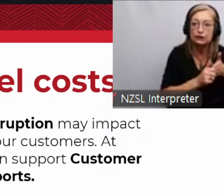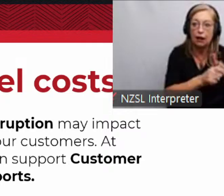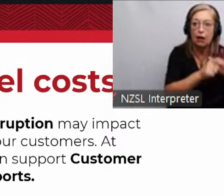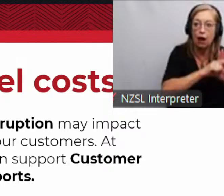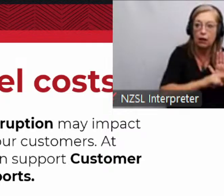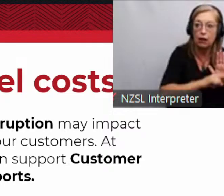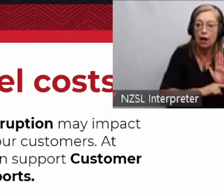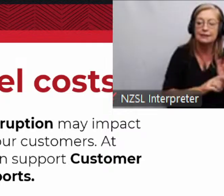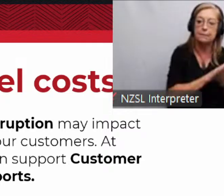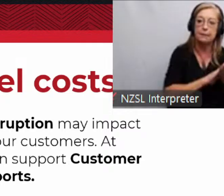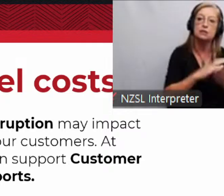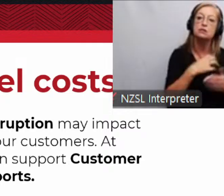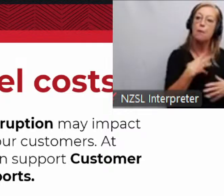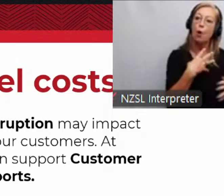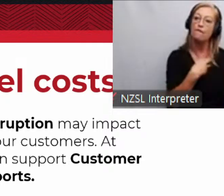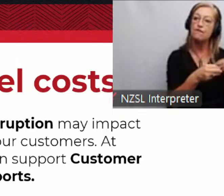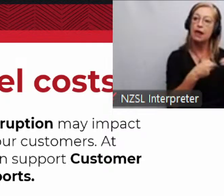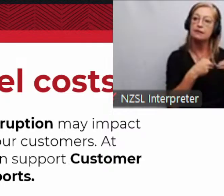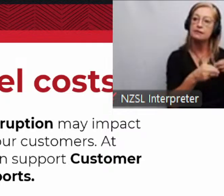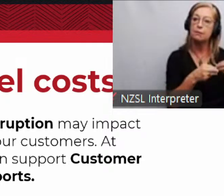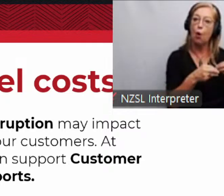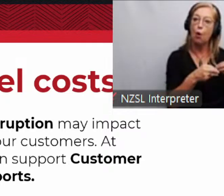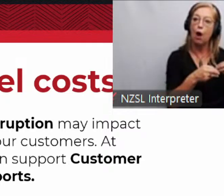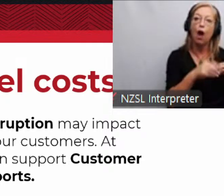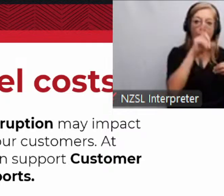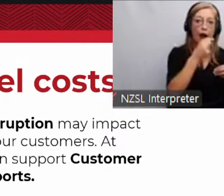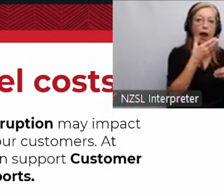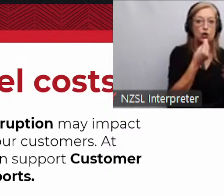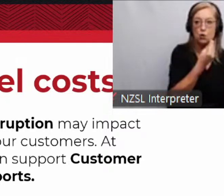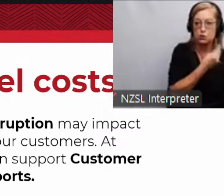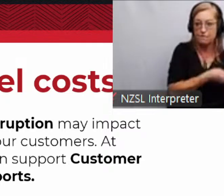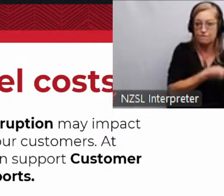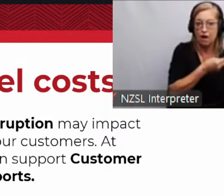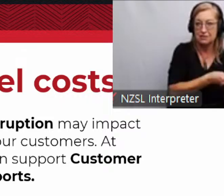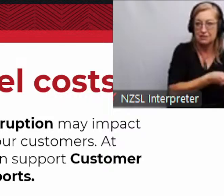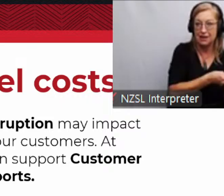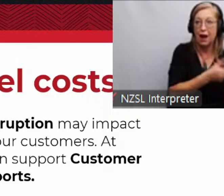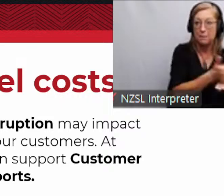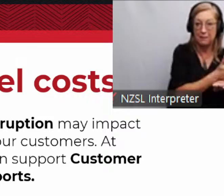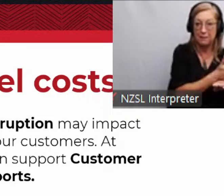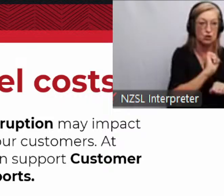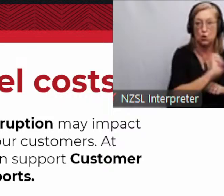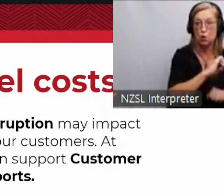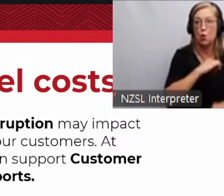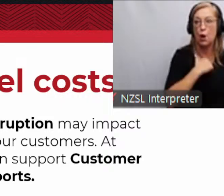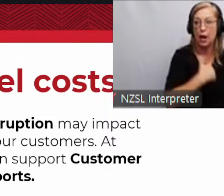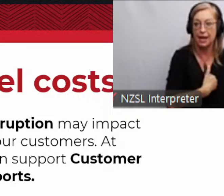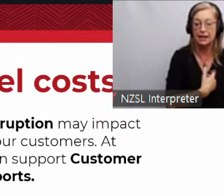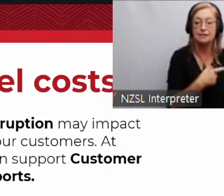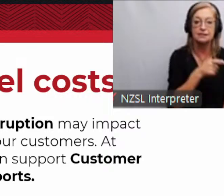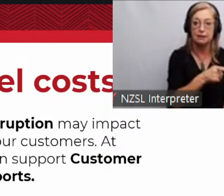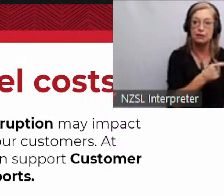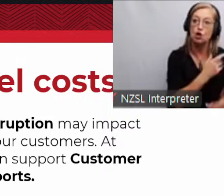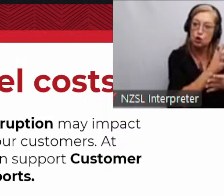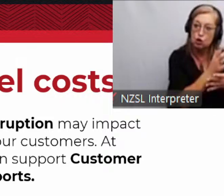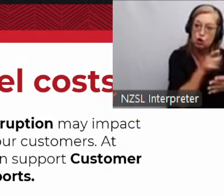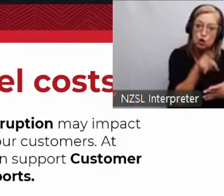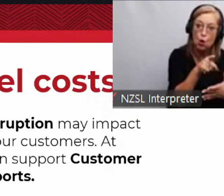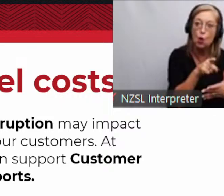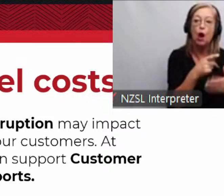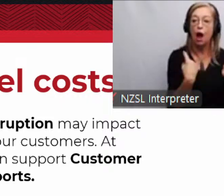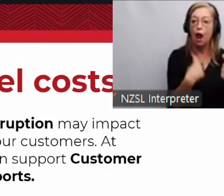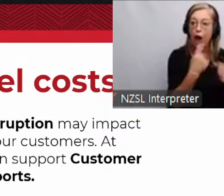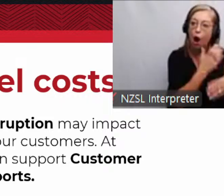flexibility to use the funding based on what you need. So you can prioritise